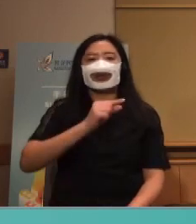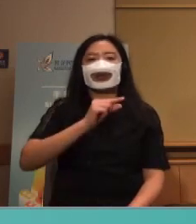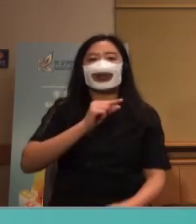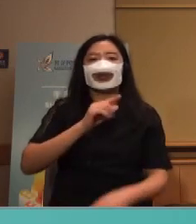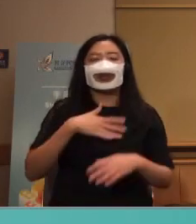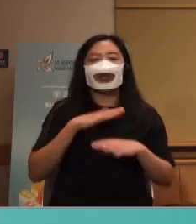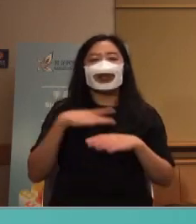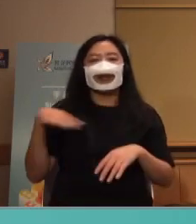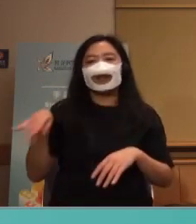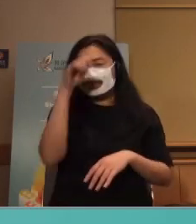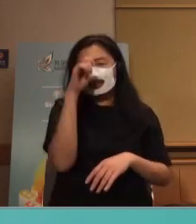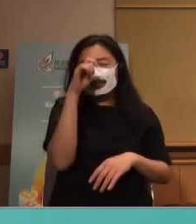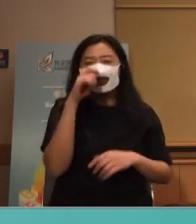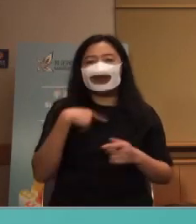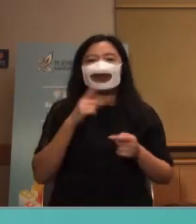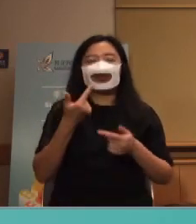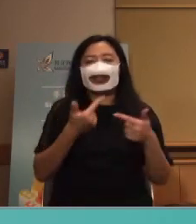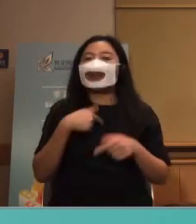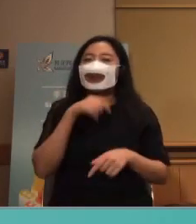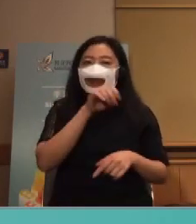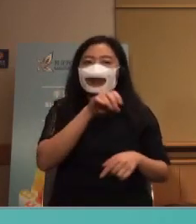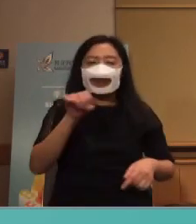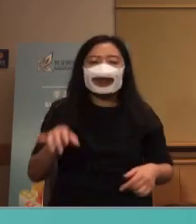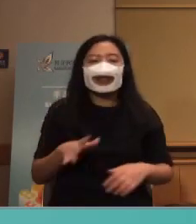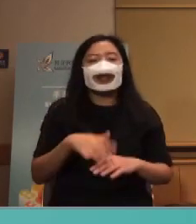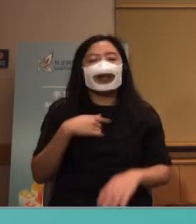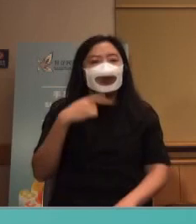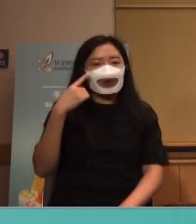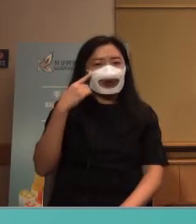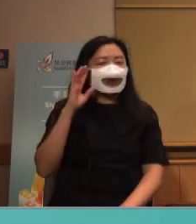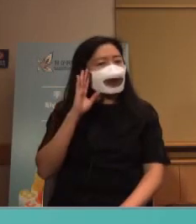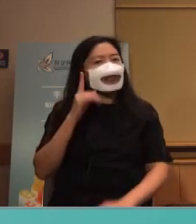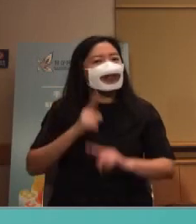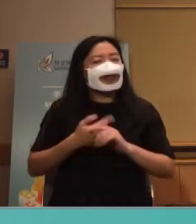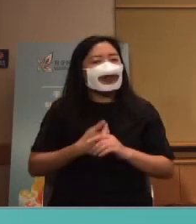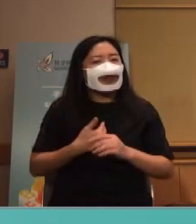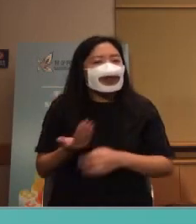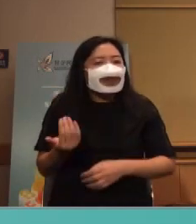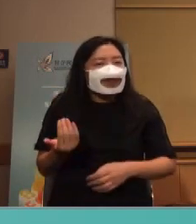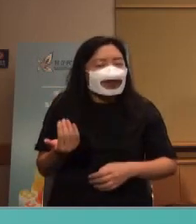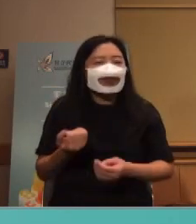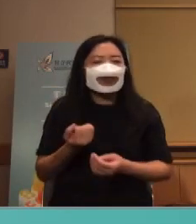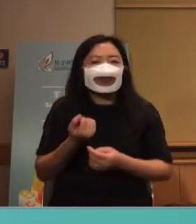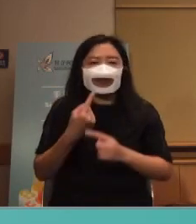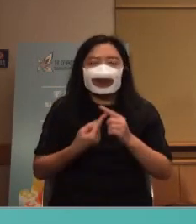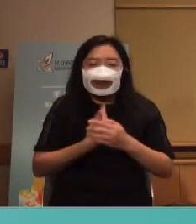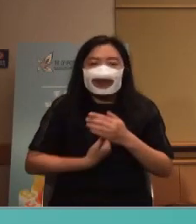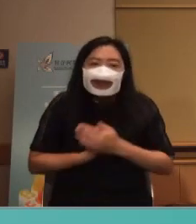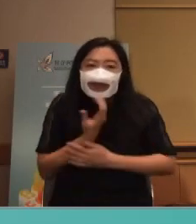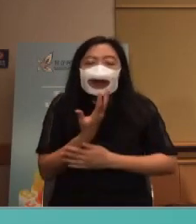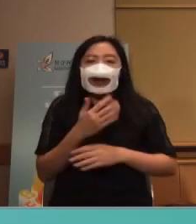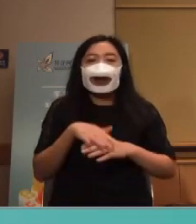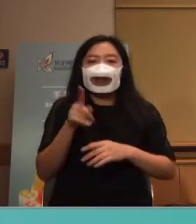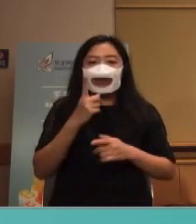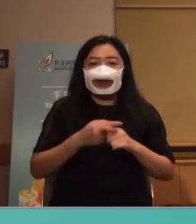And this is going to be a challenging one, so I want the truth from you, Galen, okay? Sure, that's good. So as an investor, early